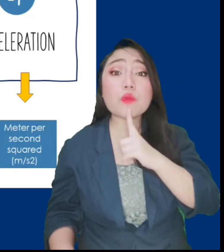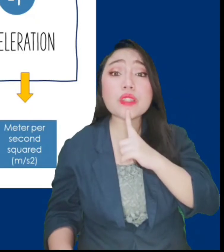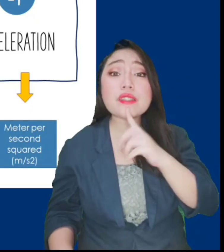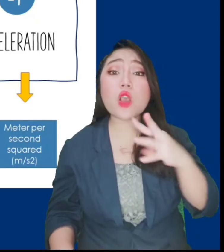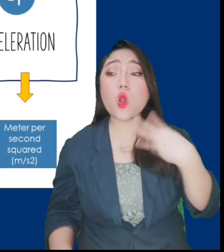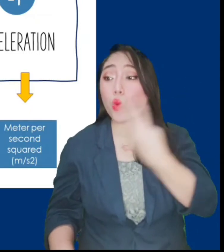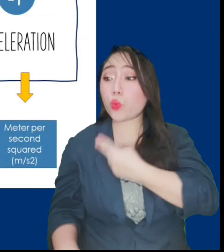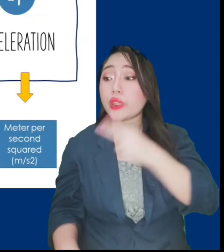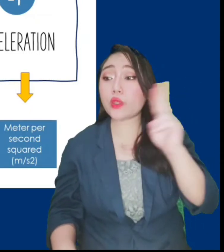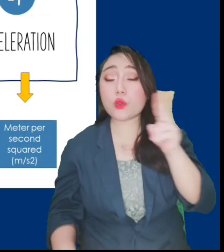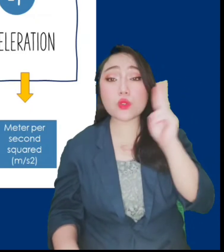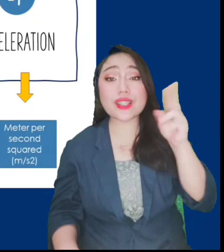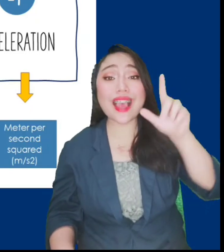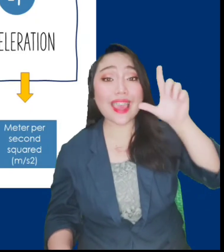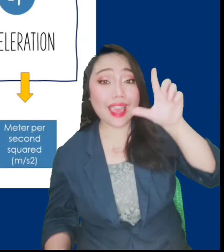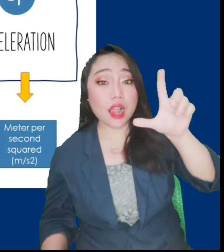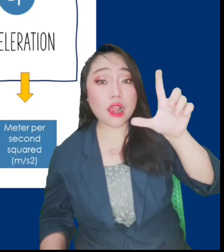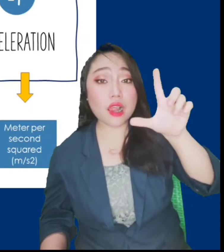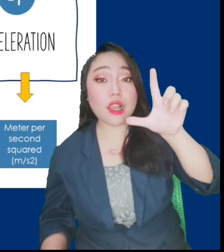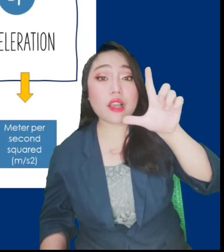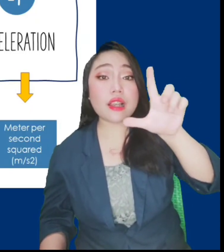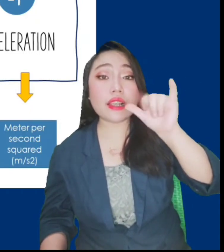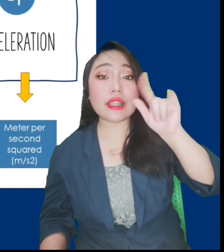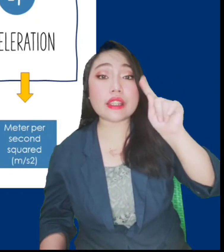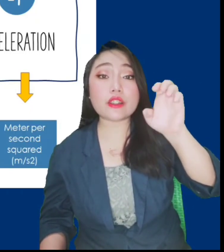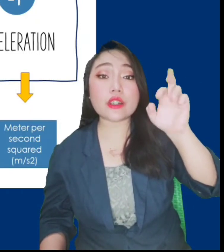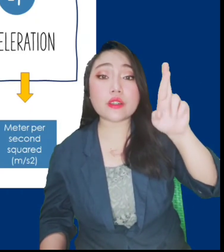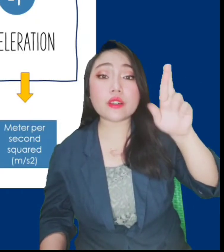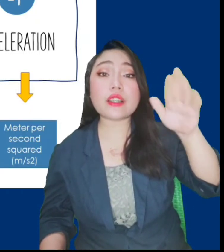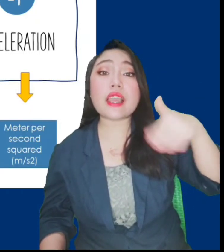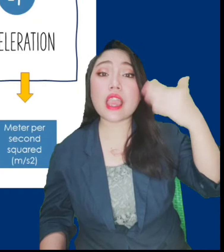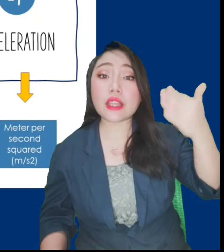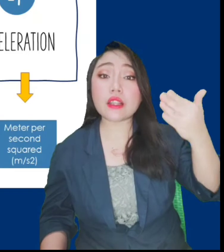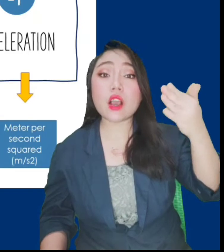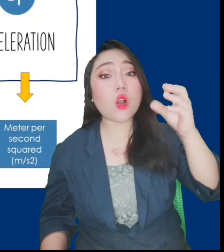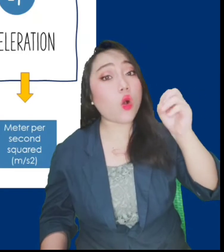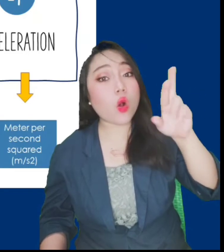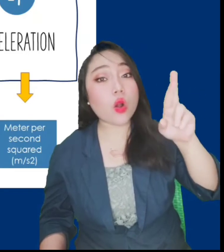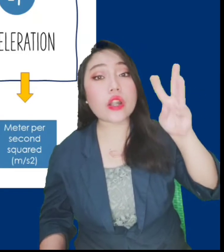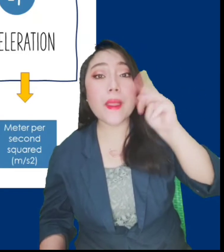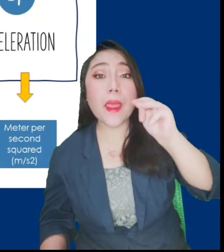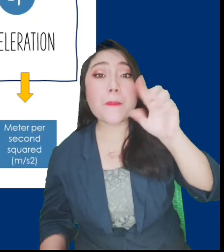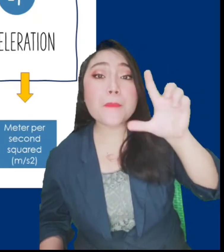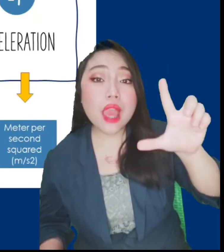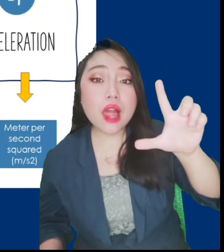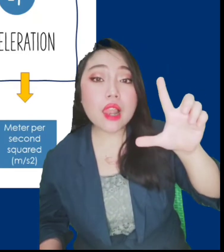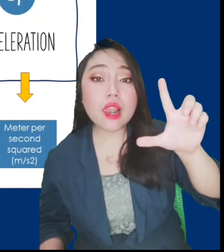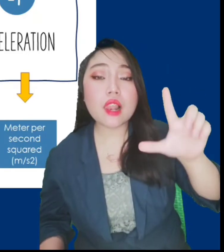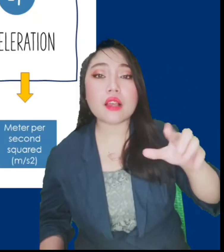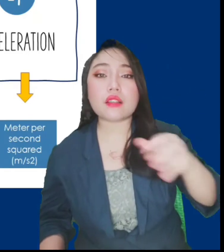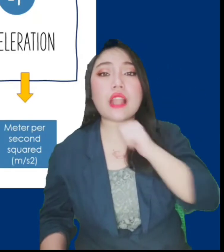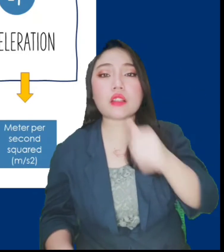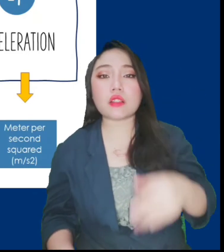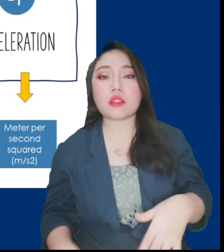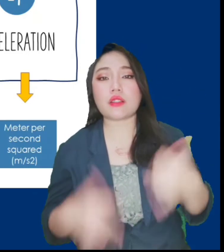or other liquids, we are using L for liter or ml.